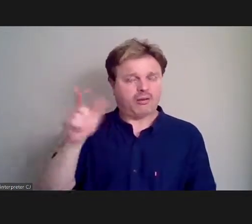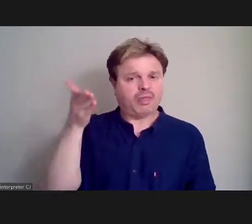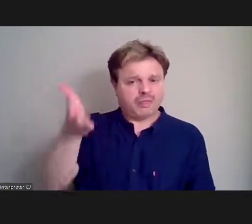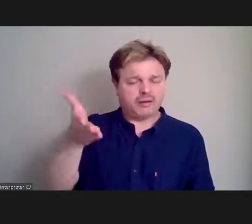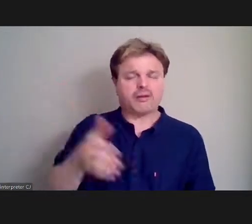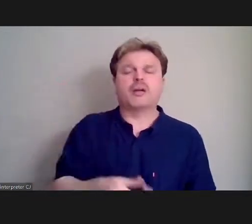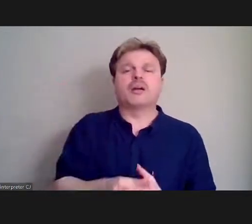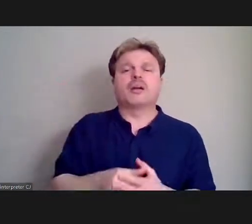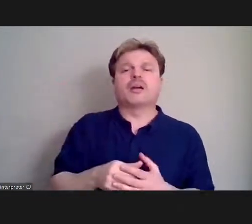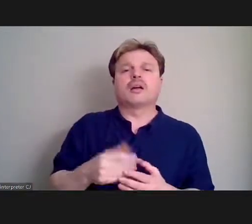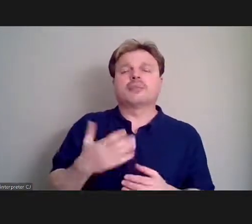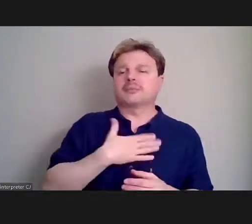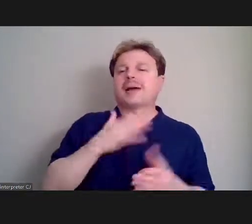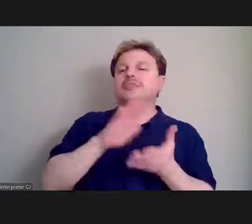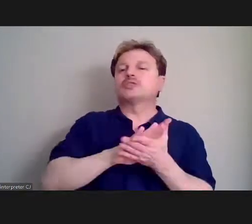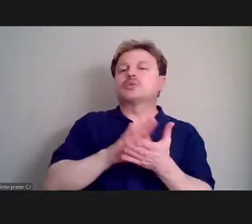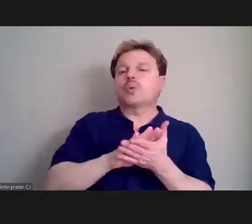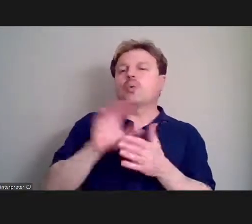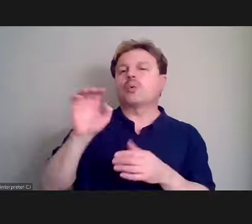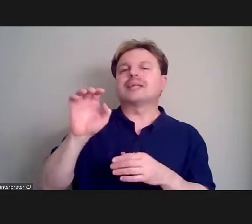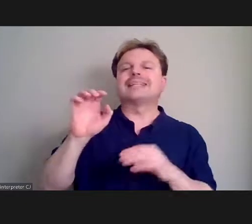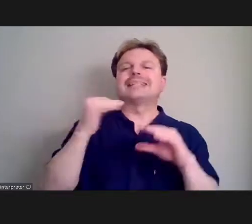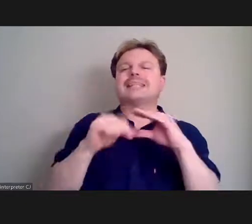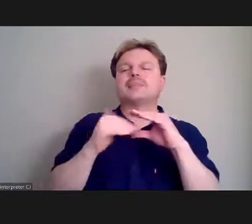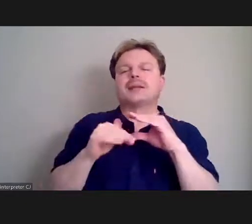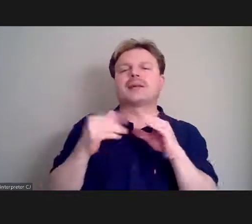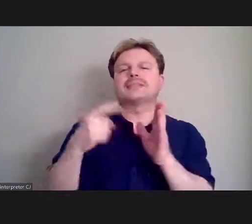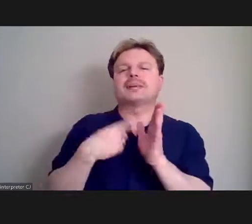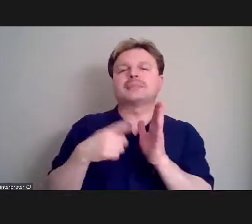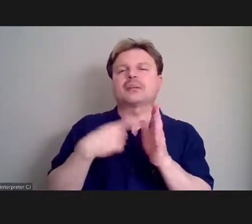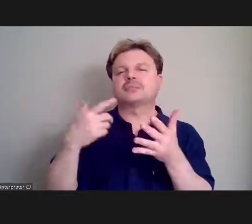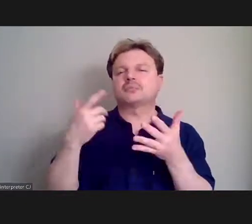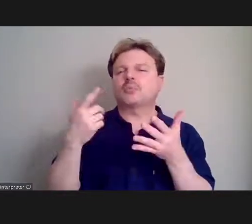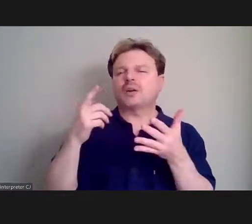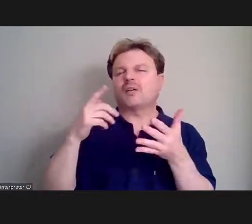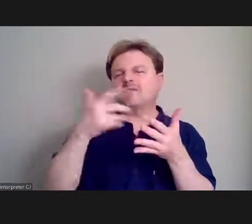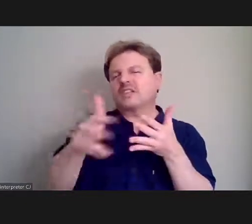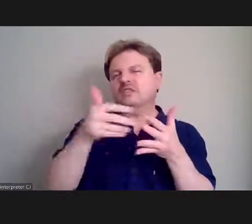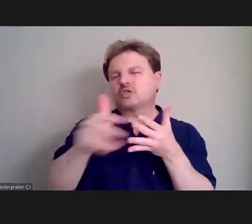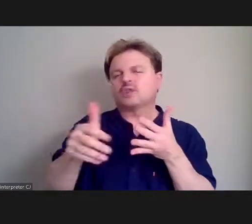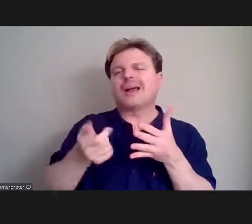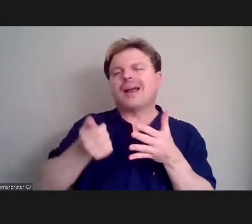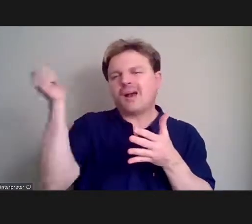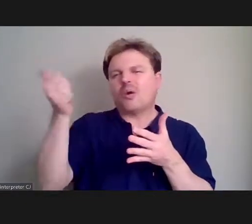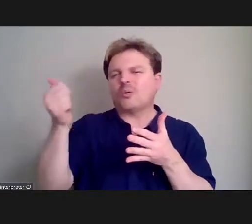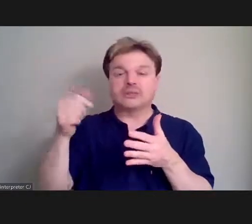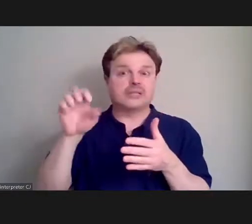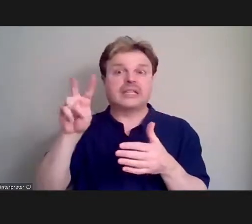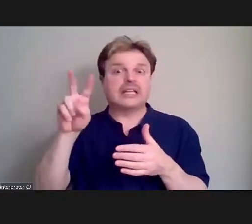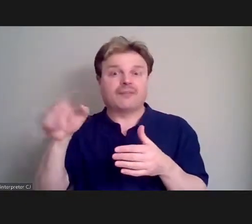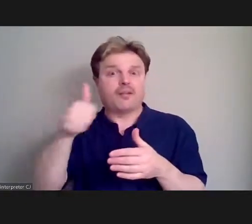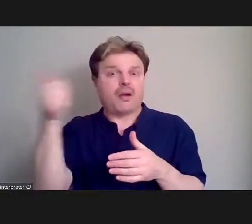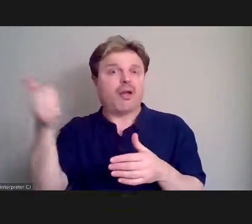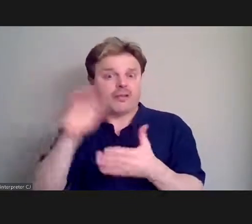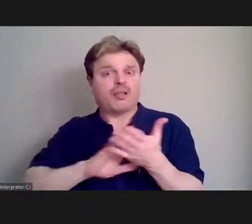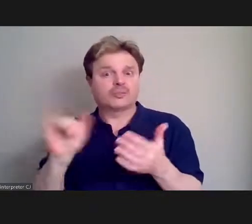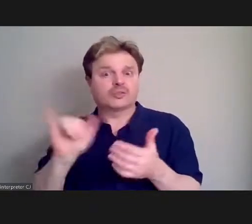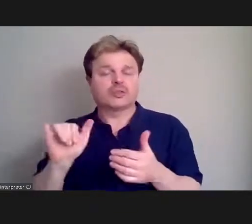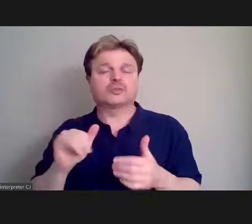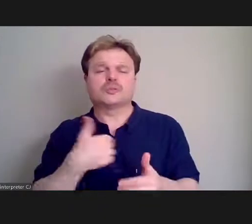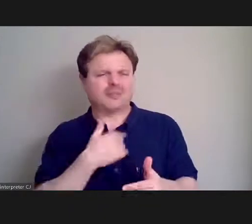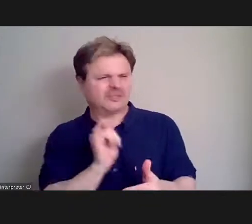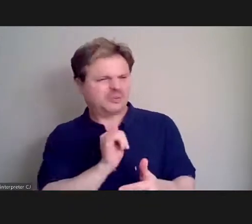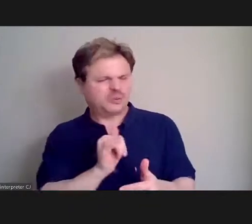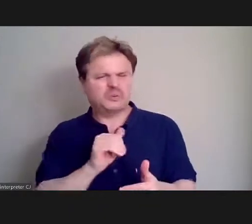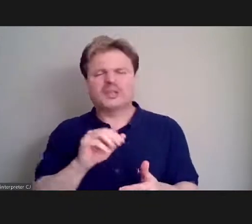just because my school email sometimes filters emails even from other schools. It's weird. Yes, ours do as well sometimes.